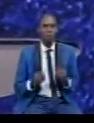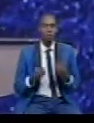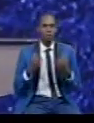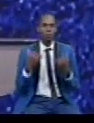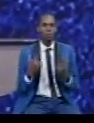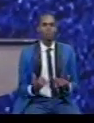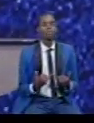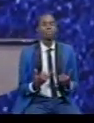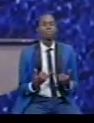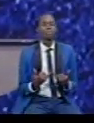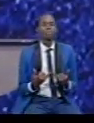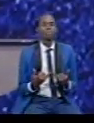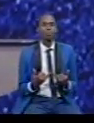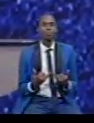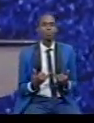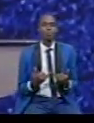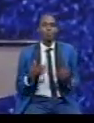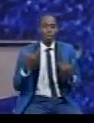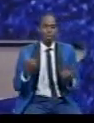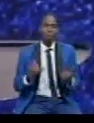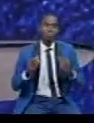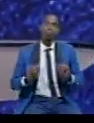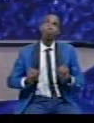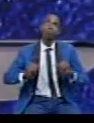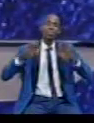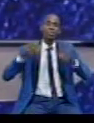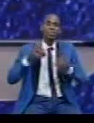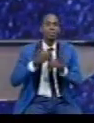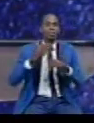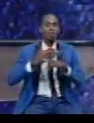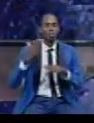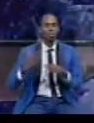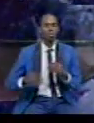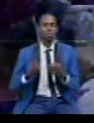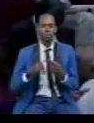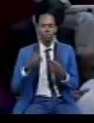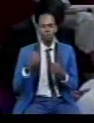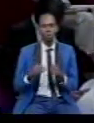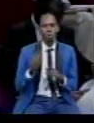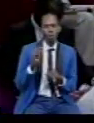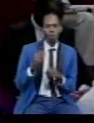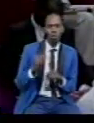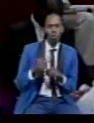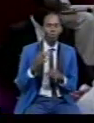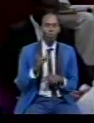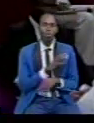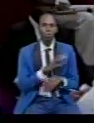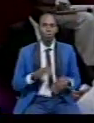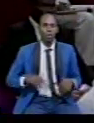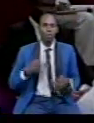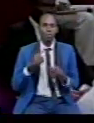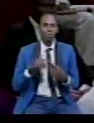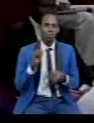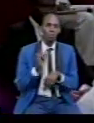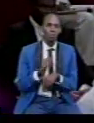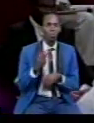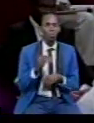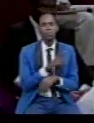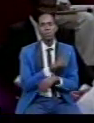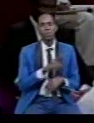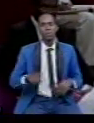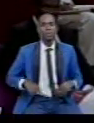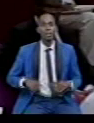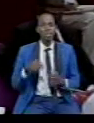devote himself completely to the word of Christ and to the work of the Lord.